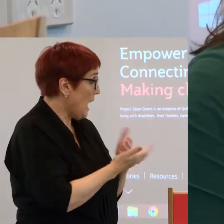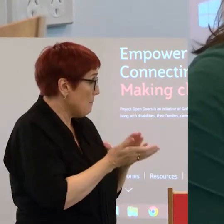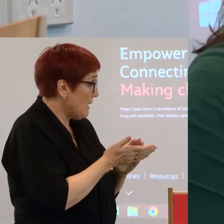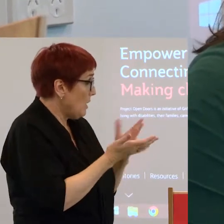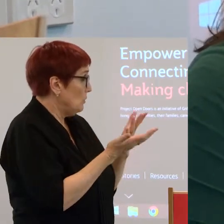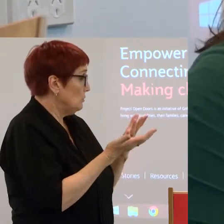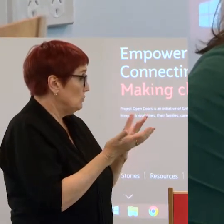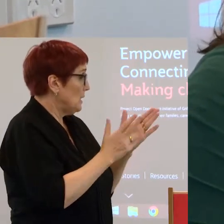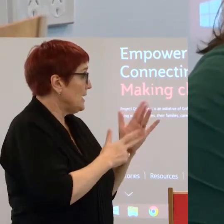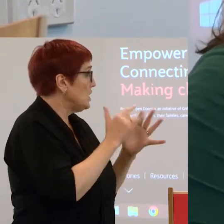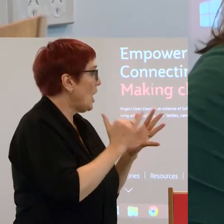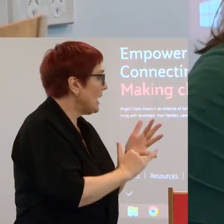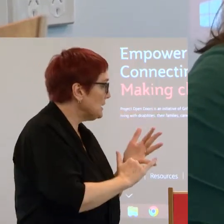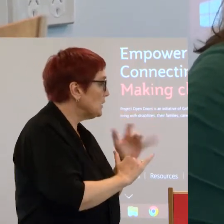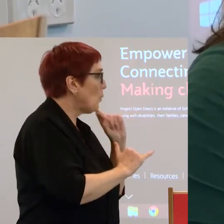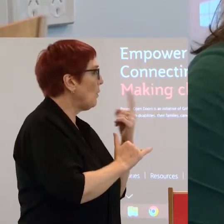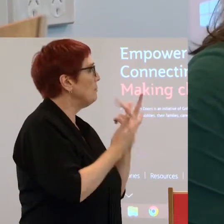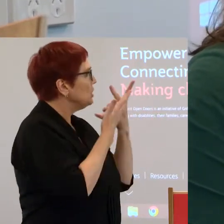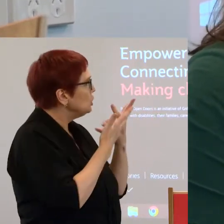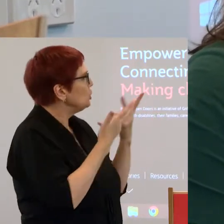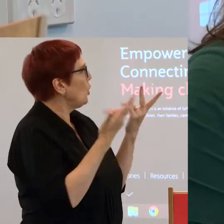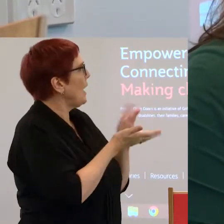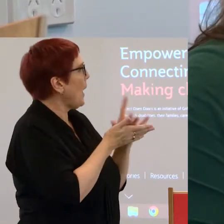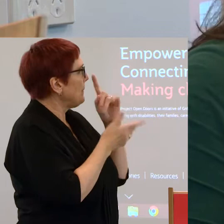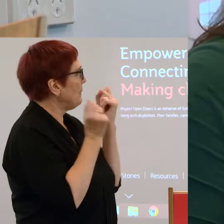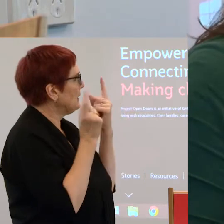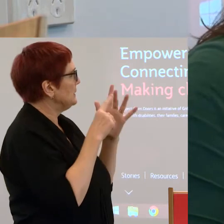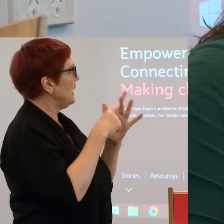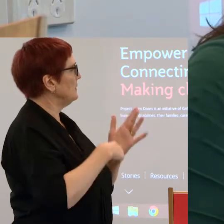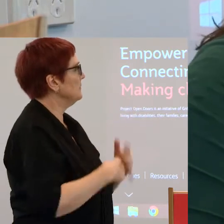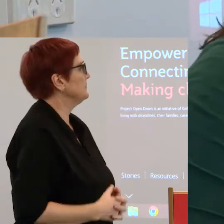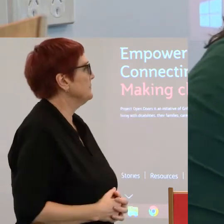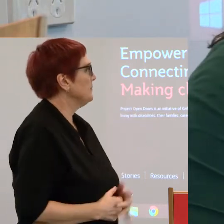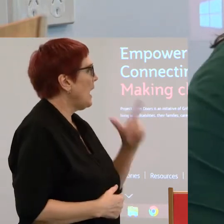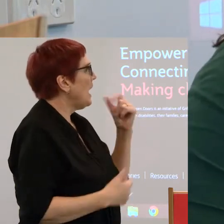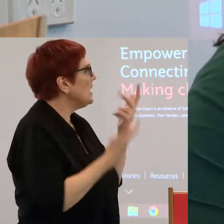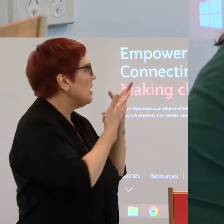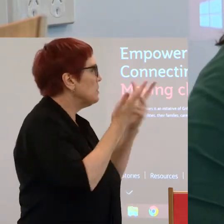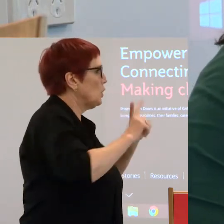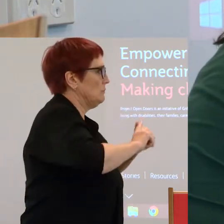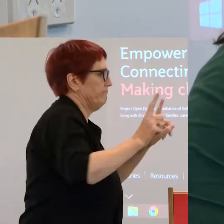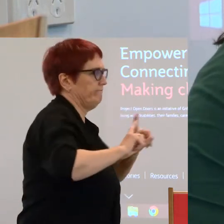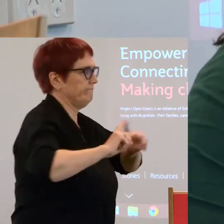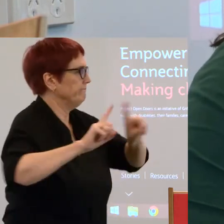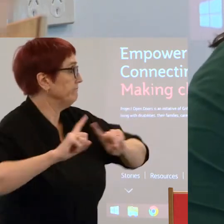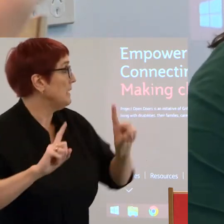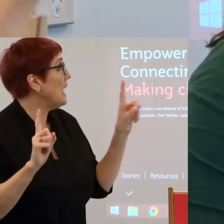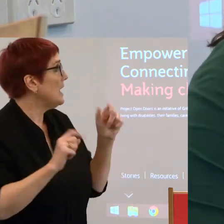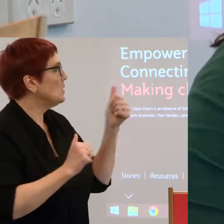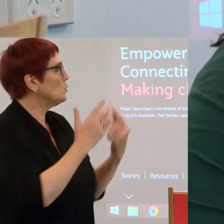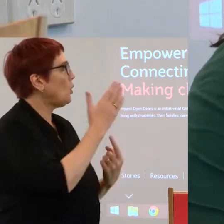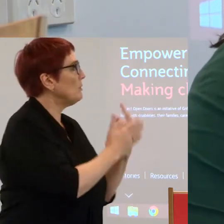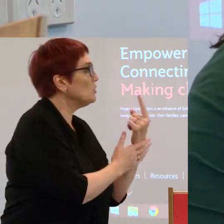is being and will continue to be received, and it can be portrayed in very, very different lights, as an opportunity or as